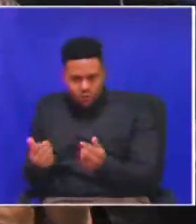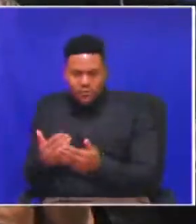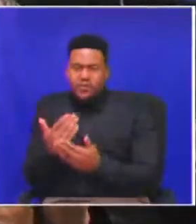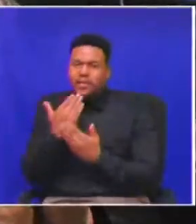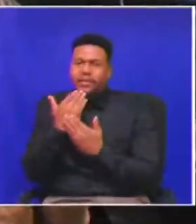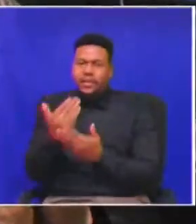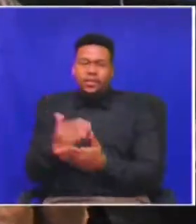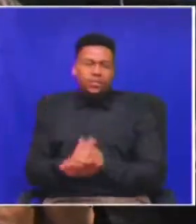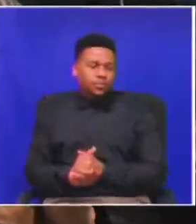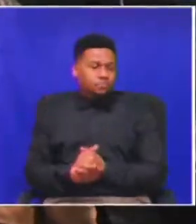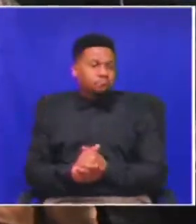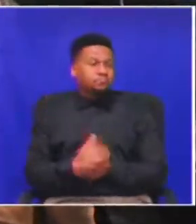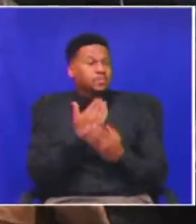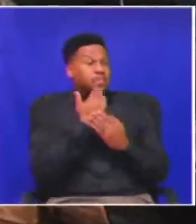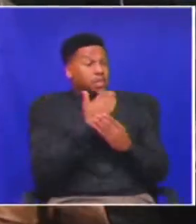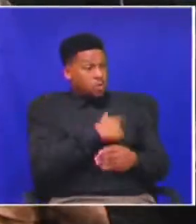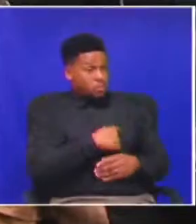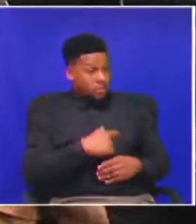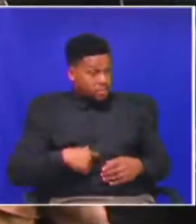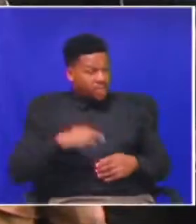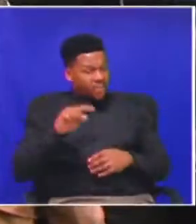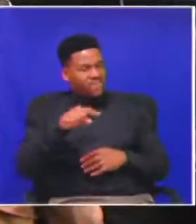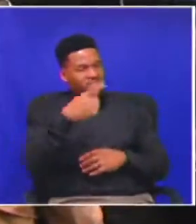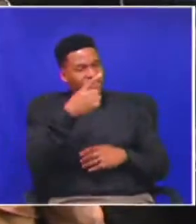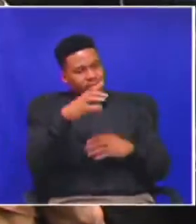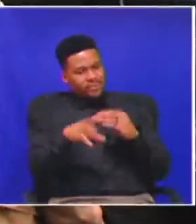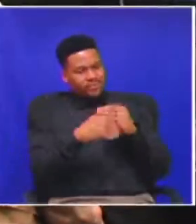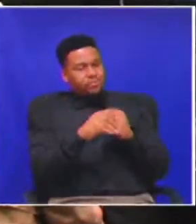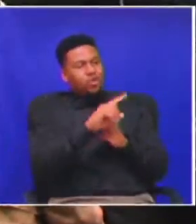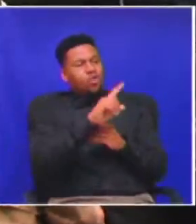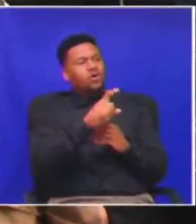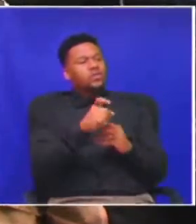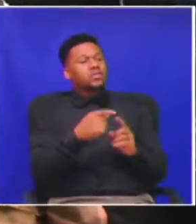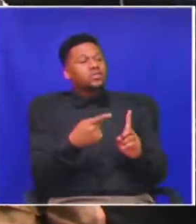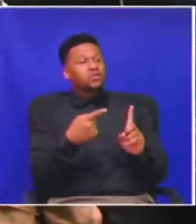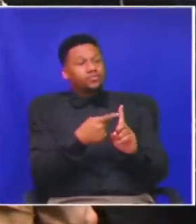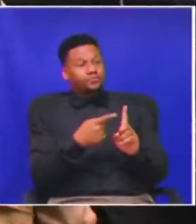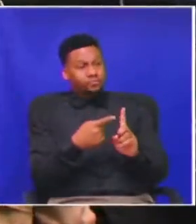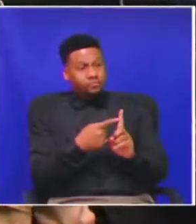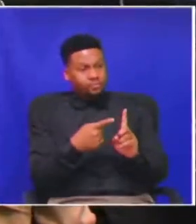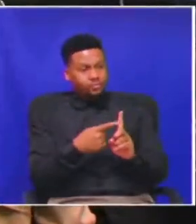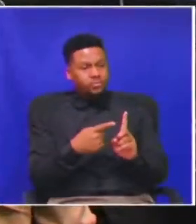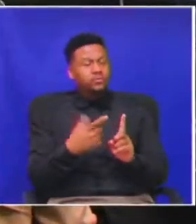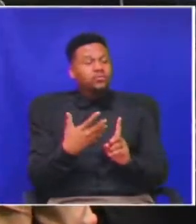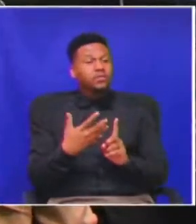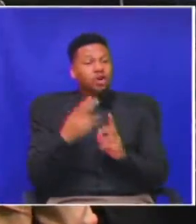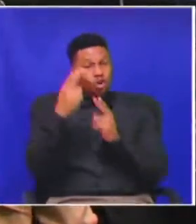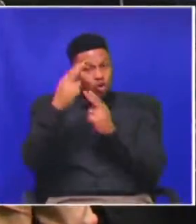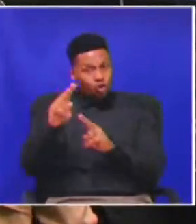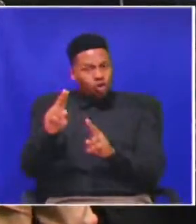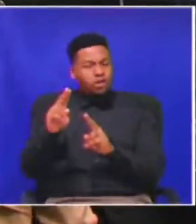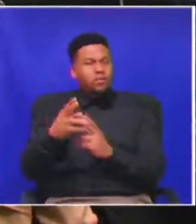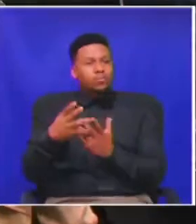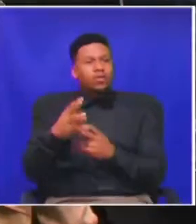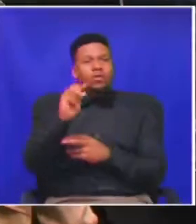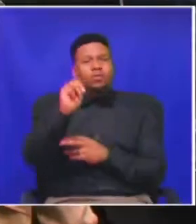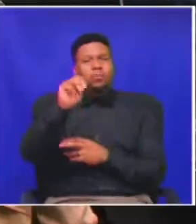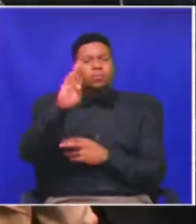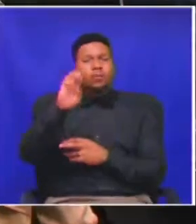first supplementary question will be taken by Honorable D. Mpapane.